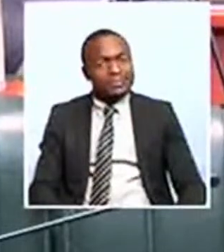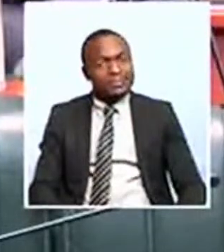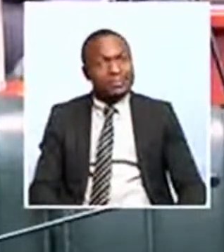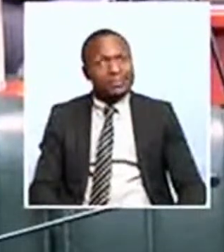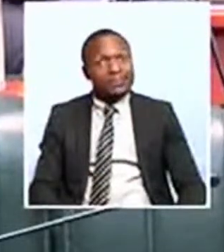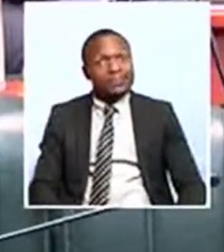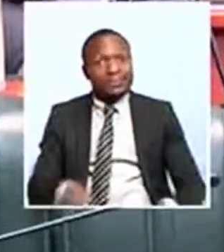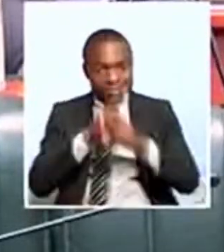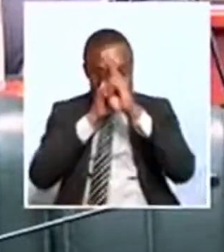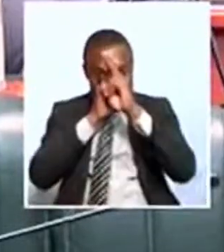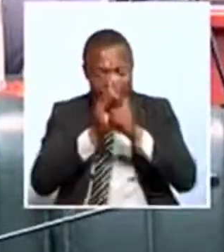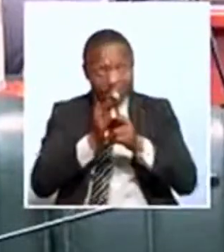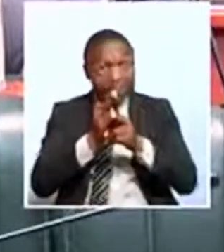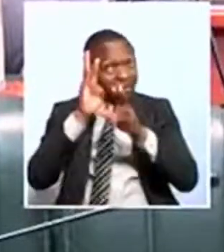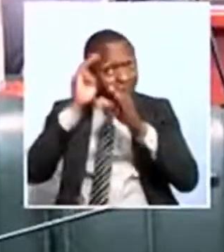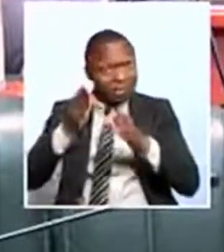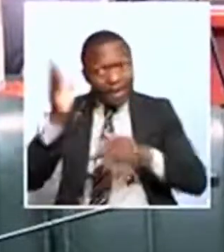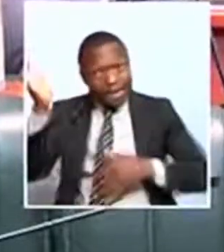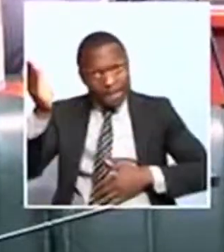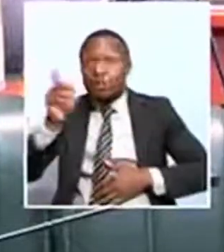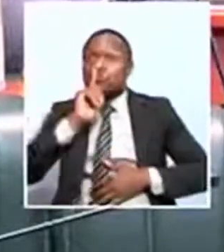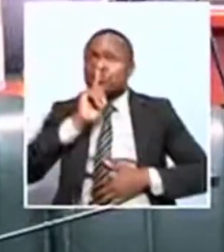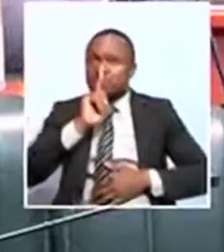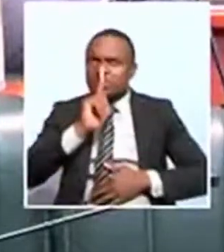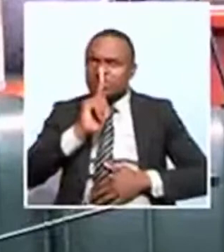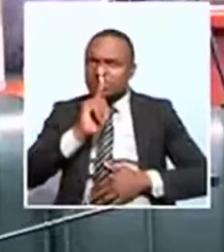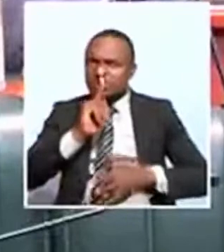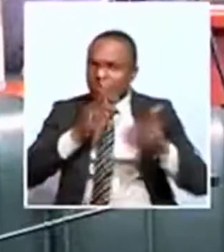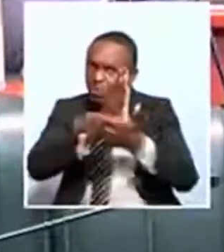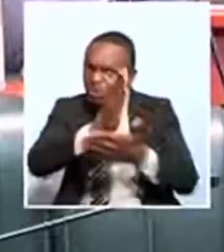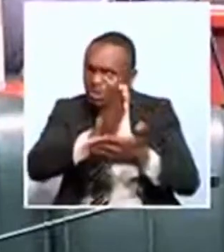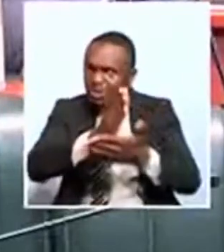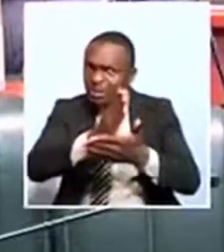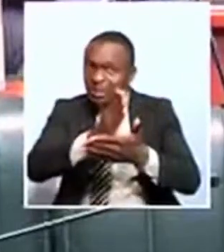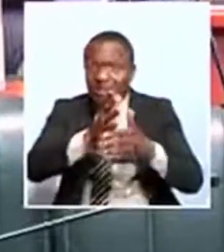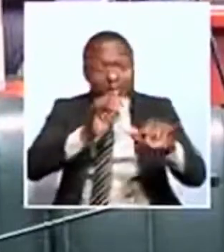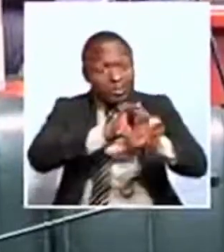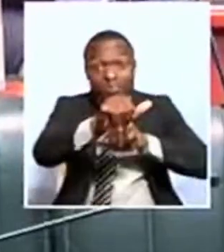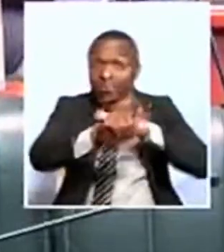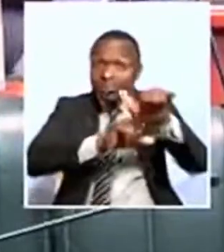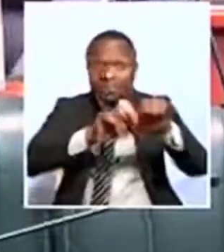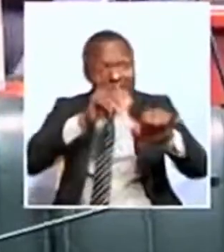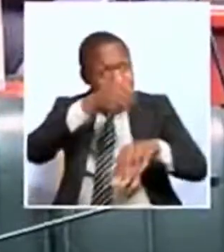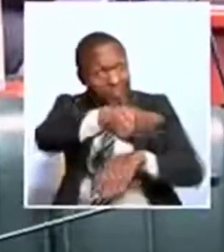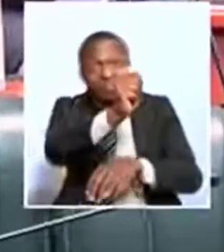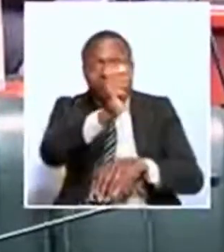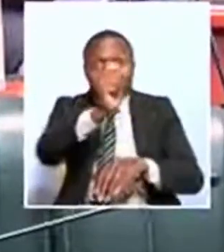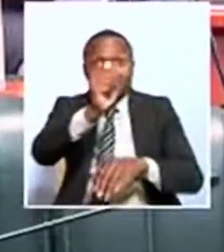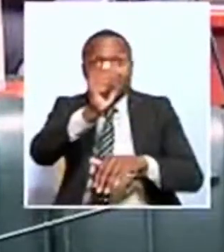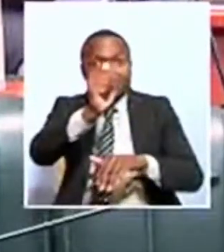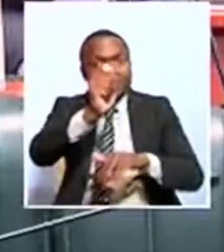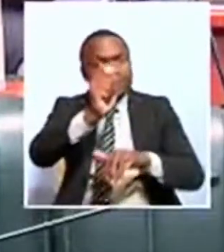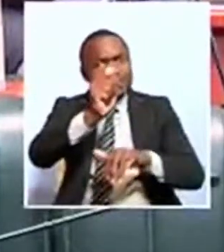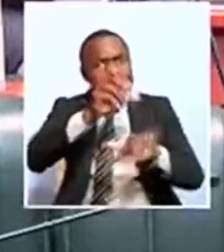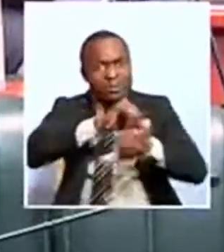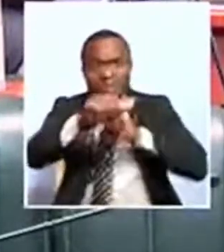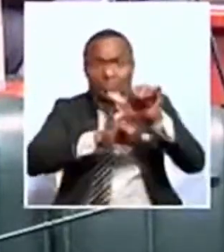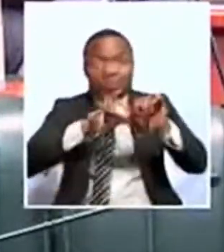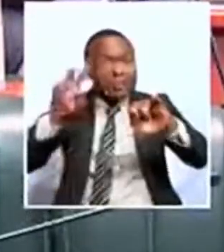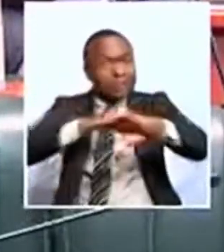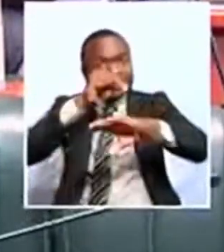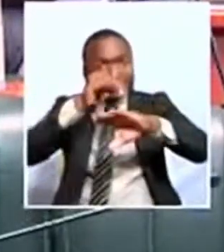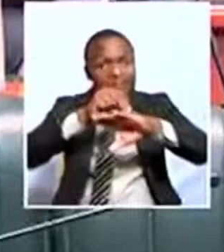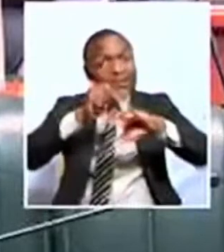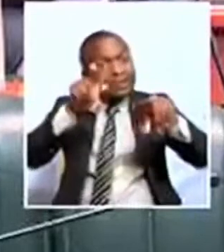the honorable minister who is on the floor, is he in order to misguide and mislead himself and to mislead the whole nation as well